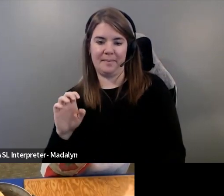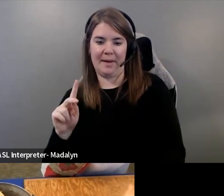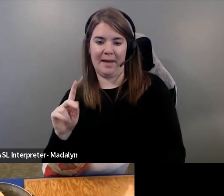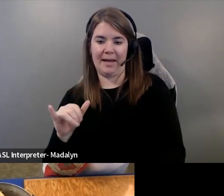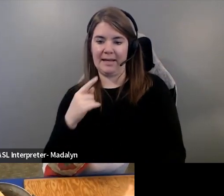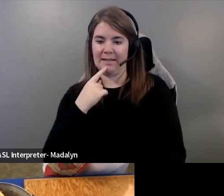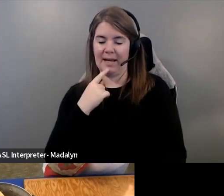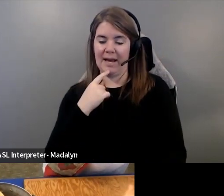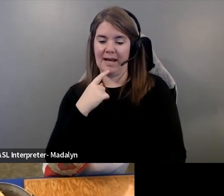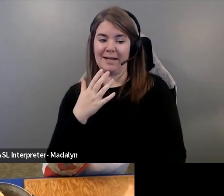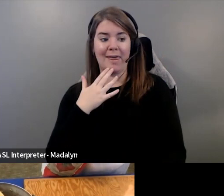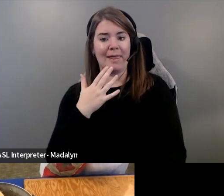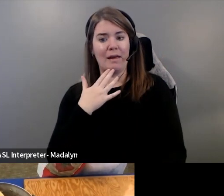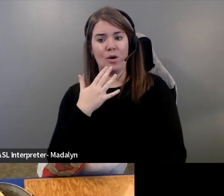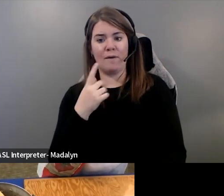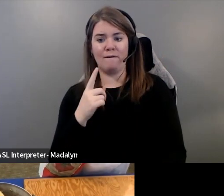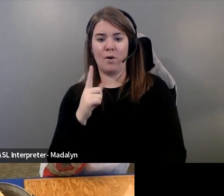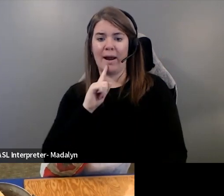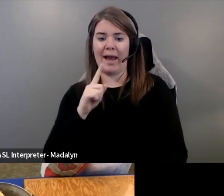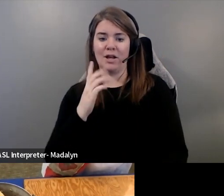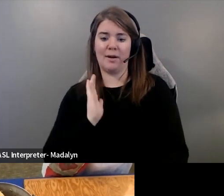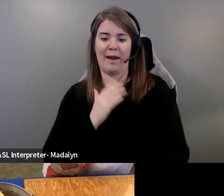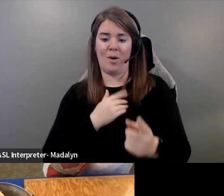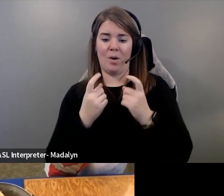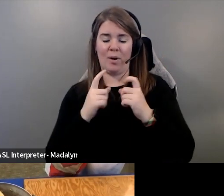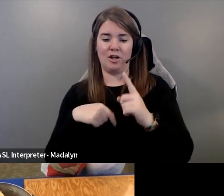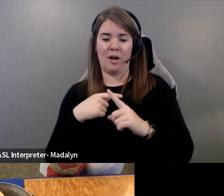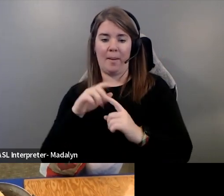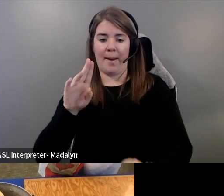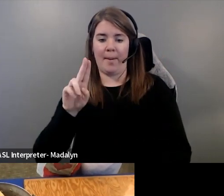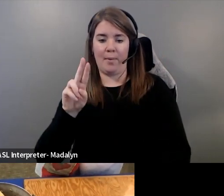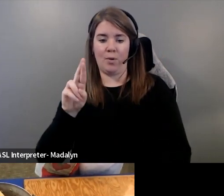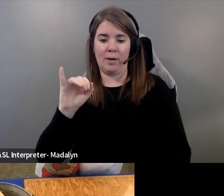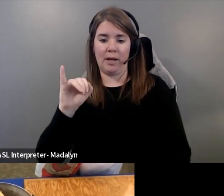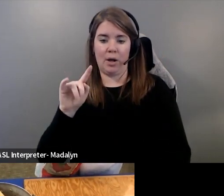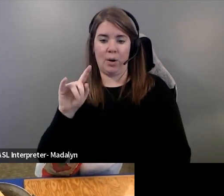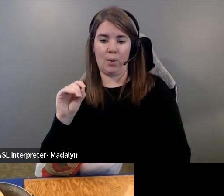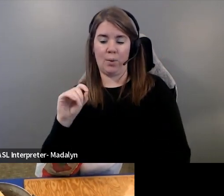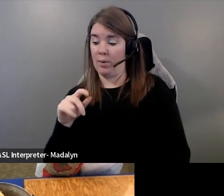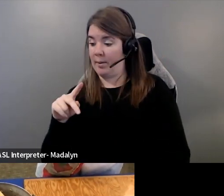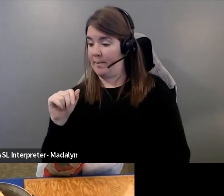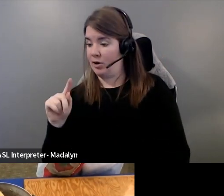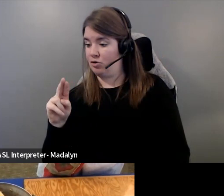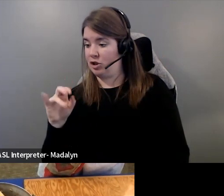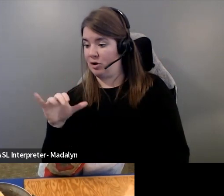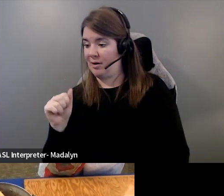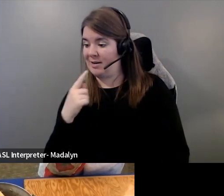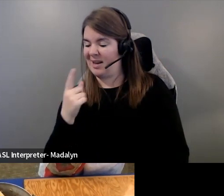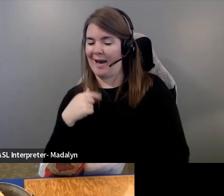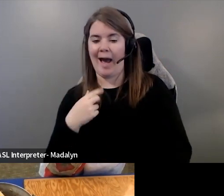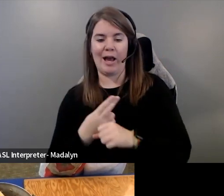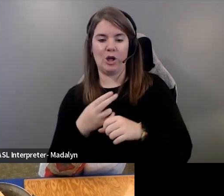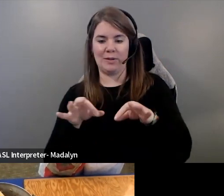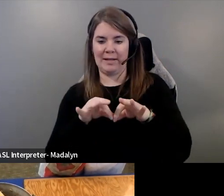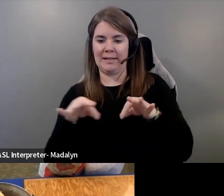Becky Clark says, thank you for answering her question about the burritos. Patricia McGinnis says, I use Ziploc bags